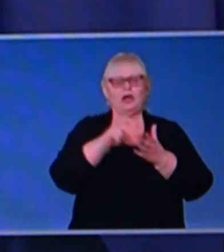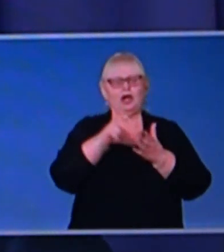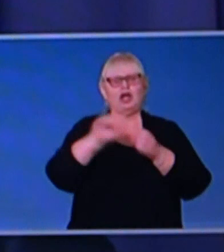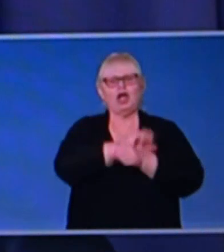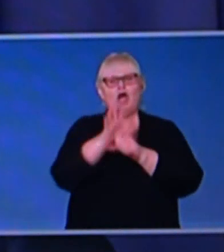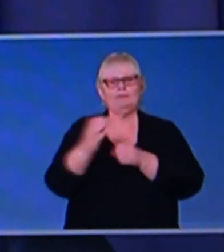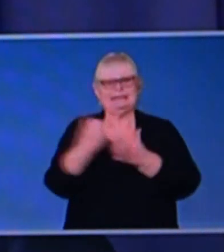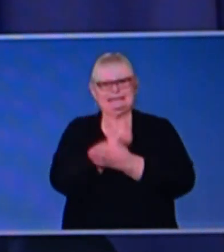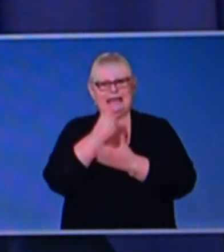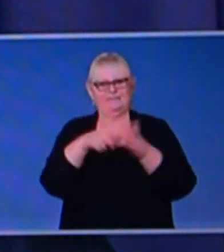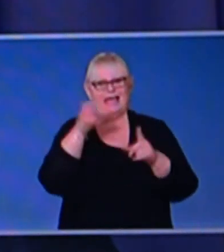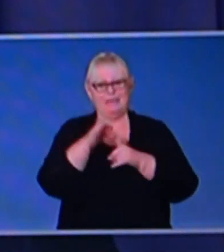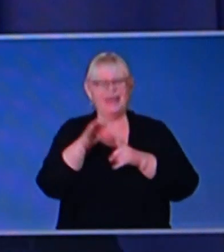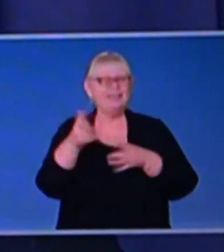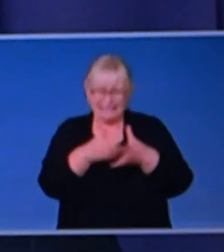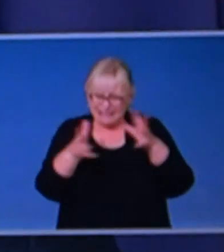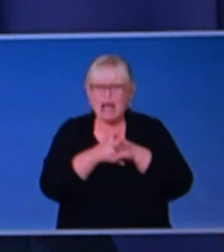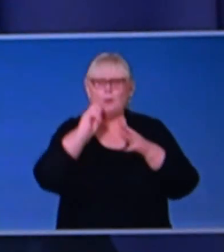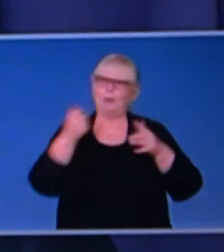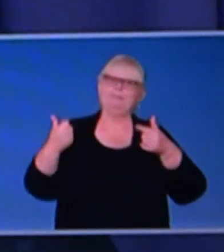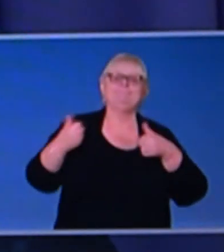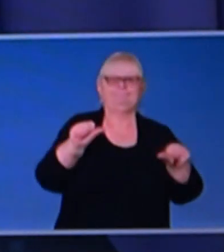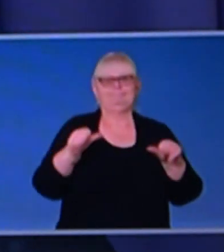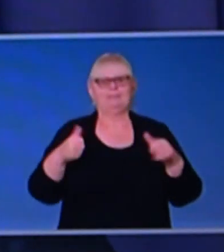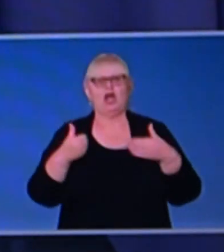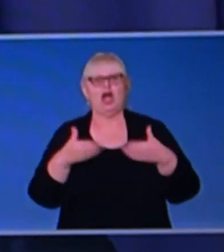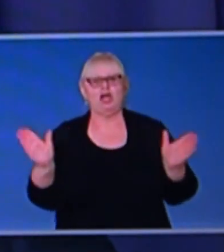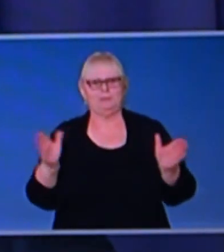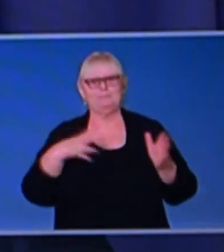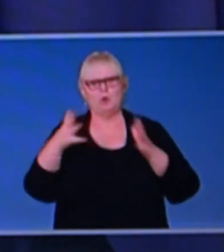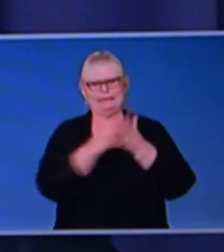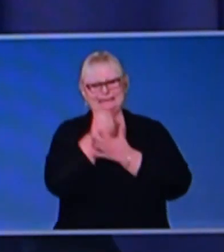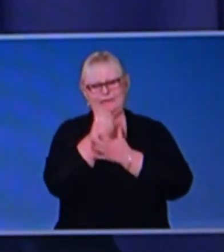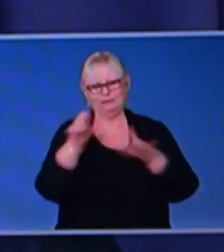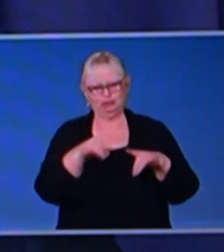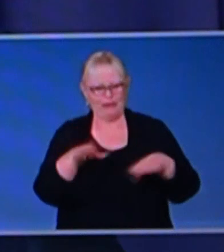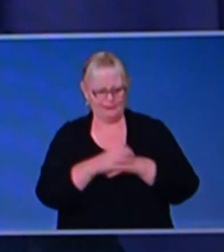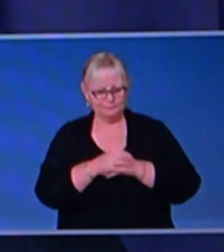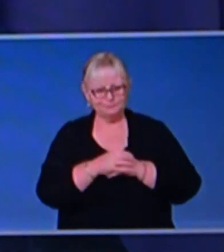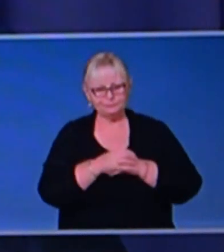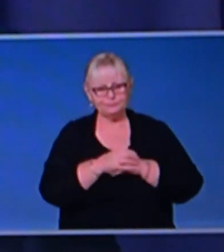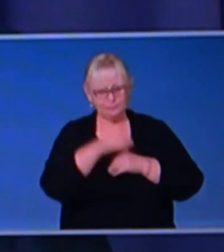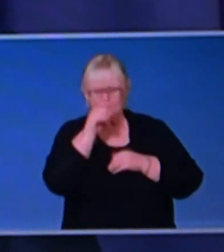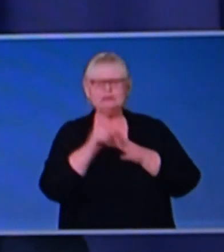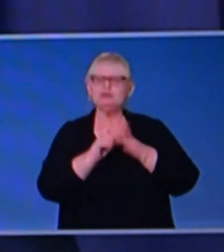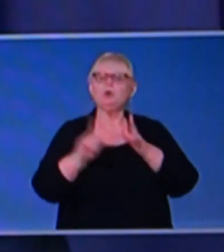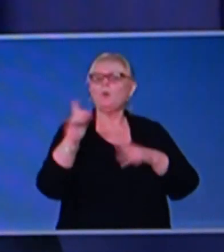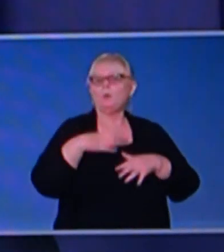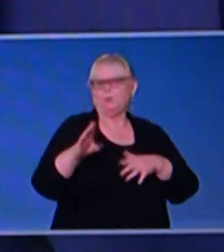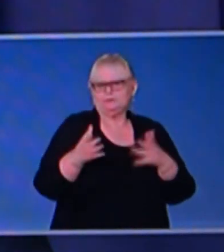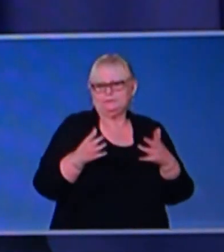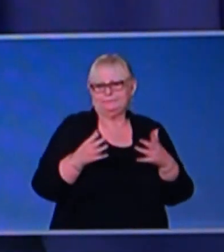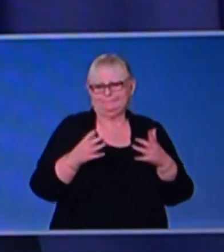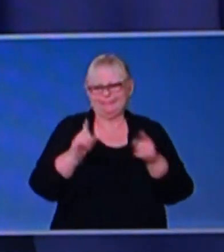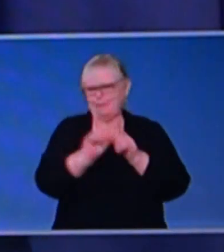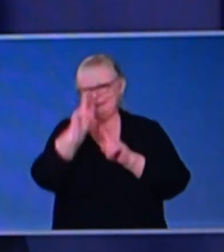That is your ticket. That is Australia's ticket to a COVID Safe Australia, where we can go about the things that we love doing